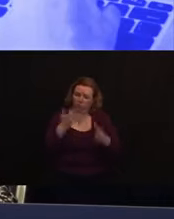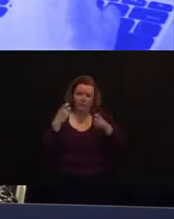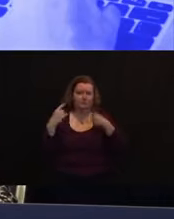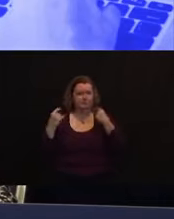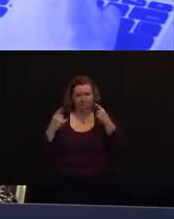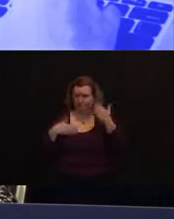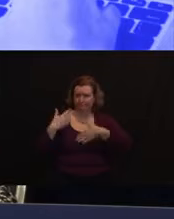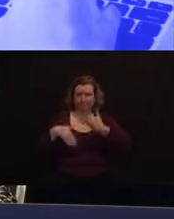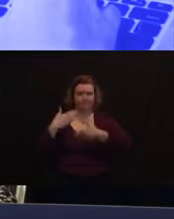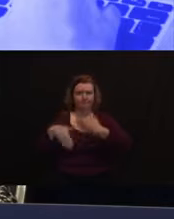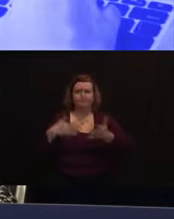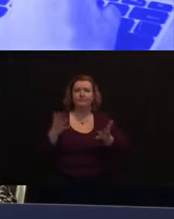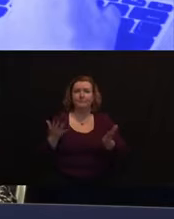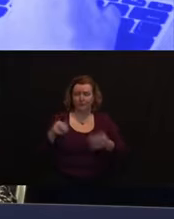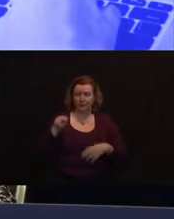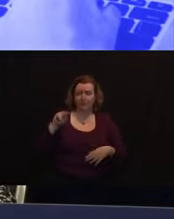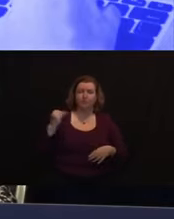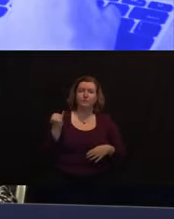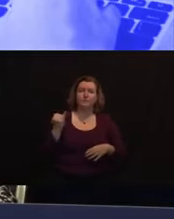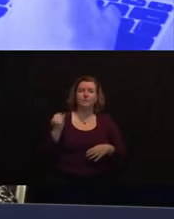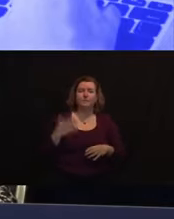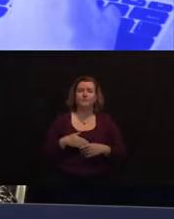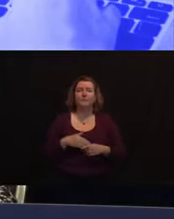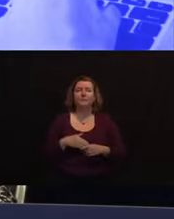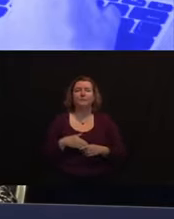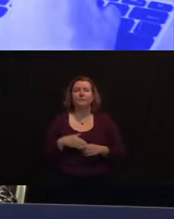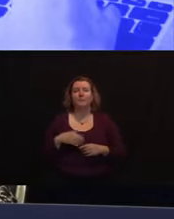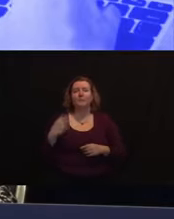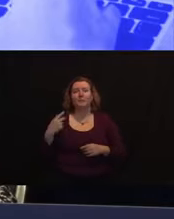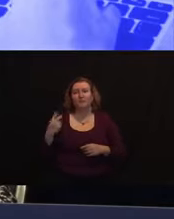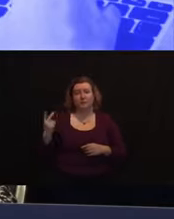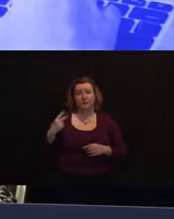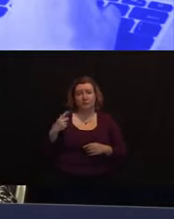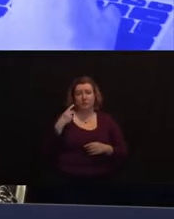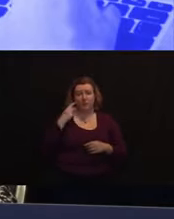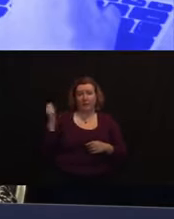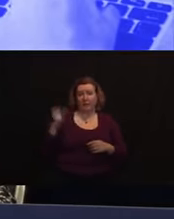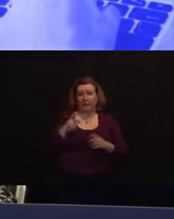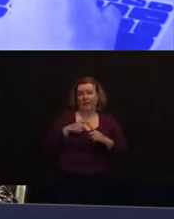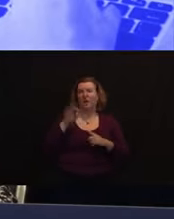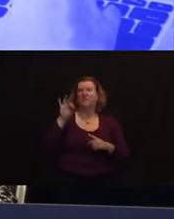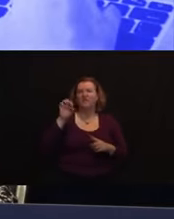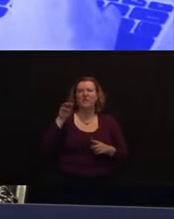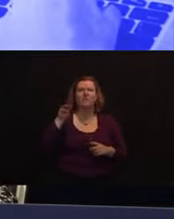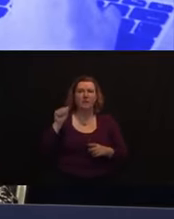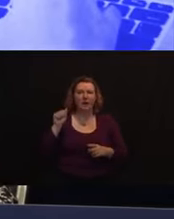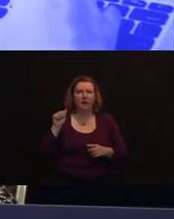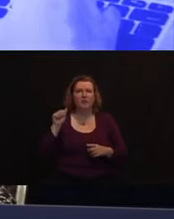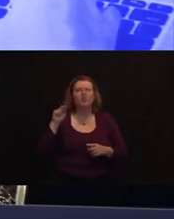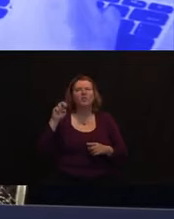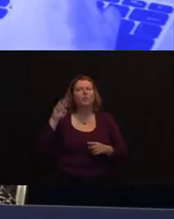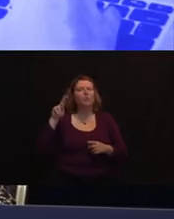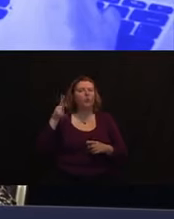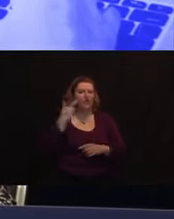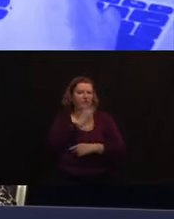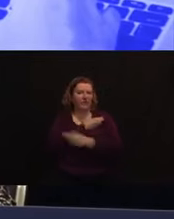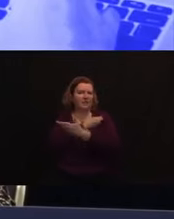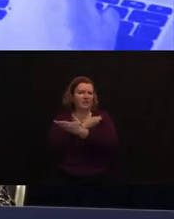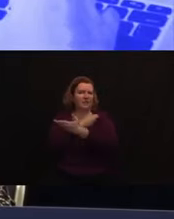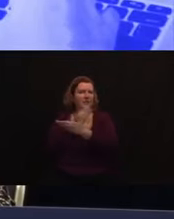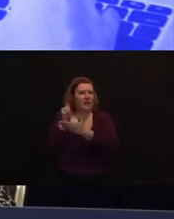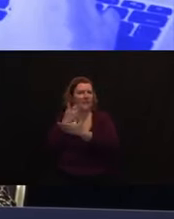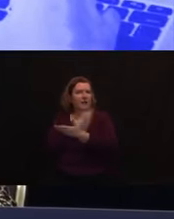of New Jerseyans. We just returned from the FEMA Community Vaccination Center in Newark, which has the capacity to